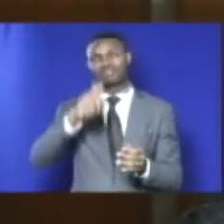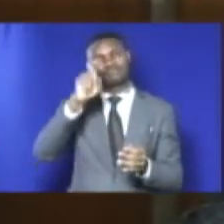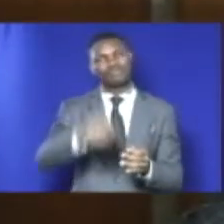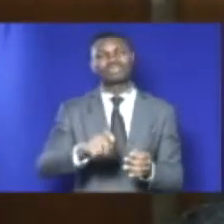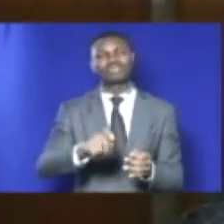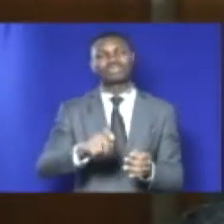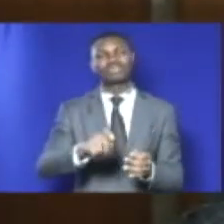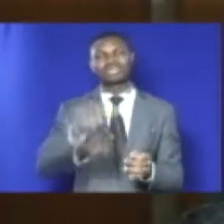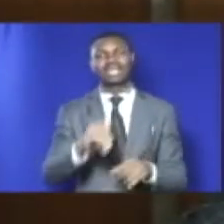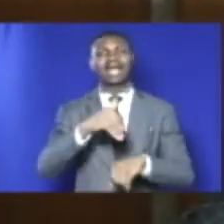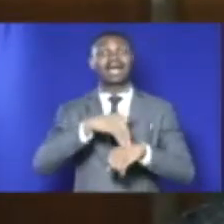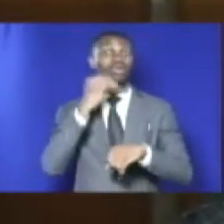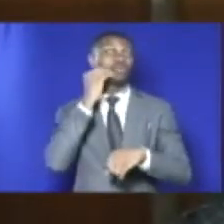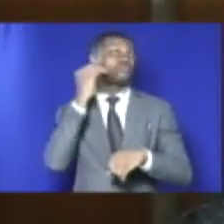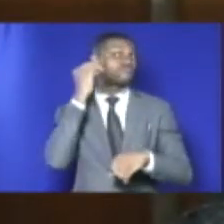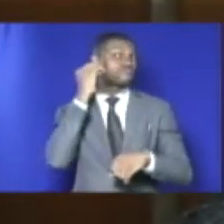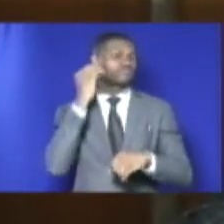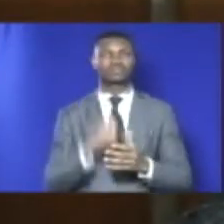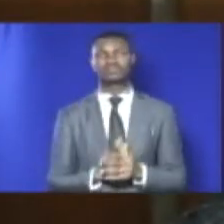home.